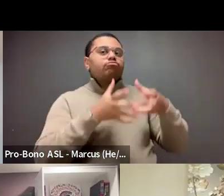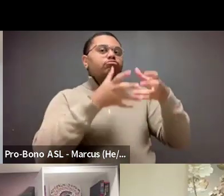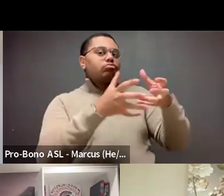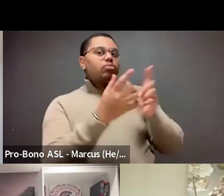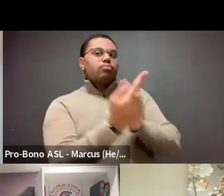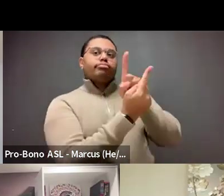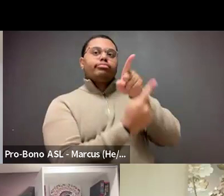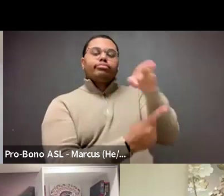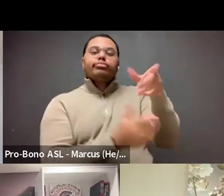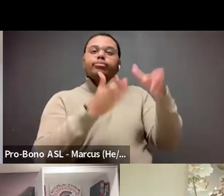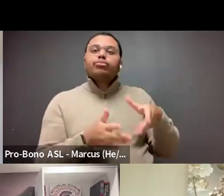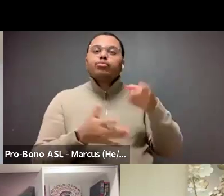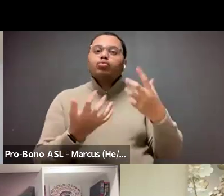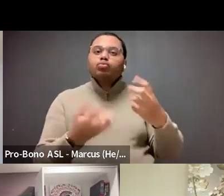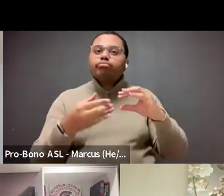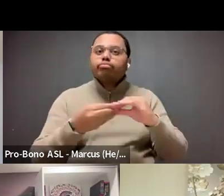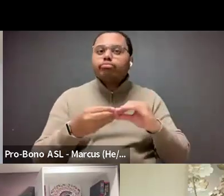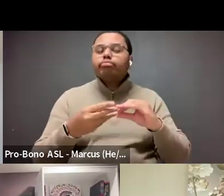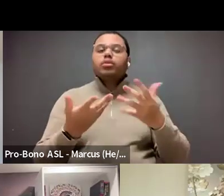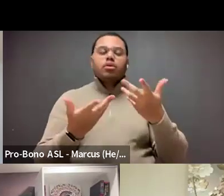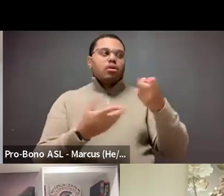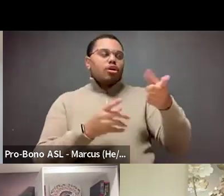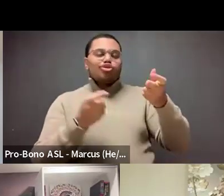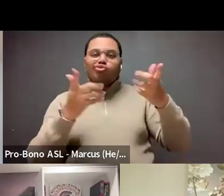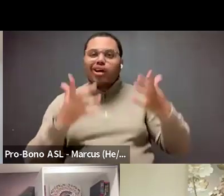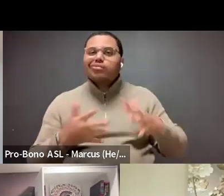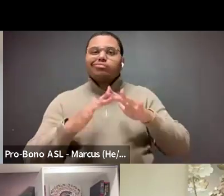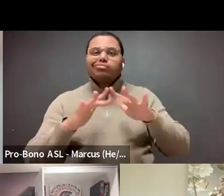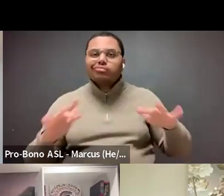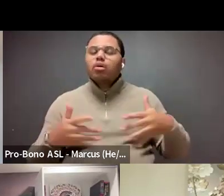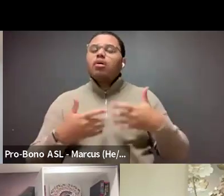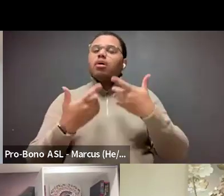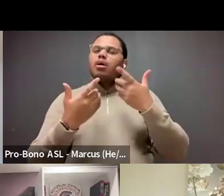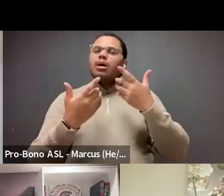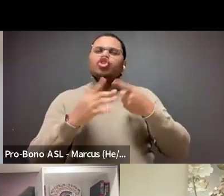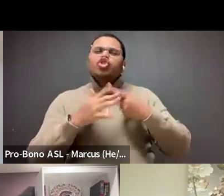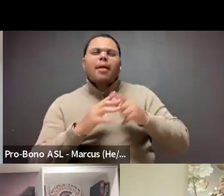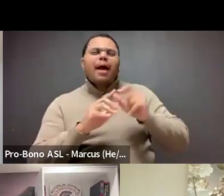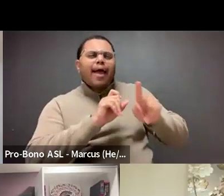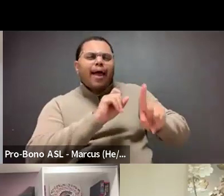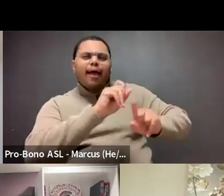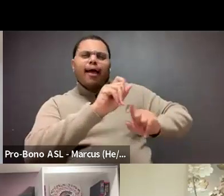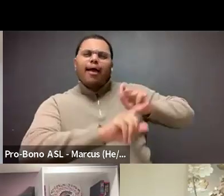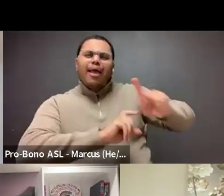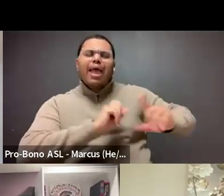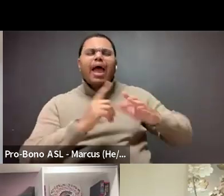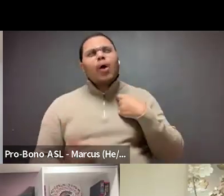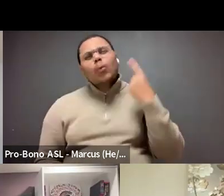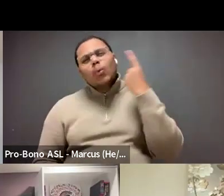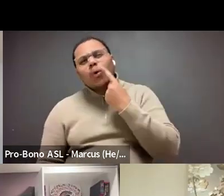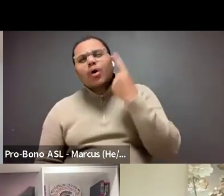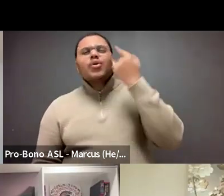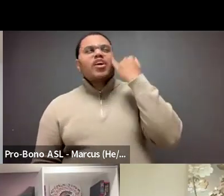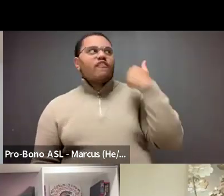can talk to, whether it's director, et cetera, beginning by asking questions, right? Like, I wonder how this would be if we had an